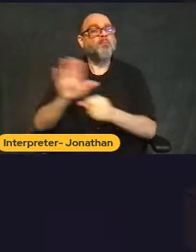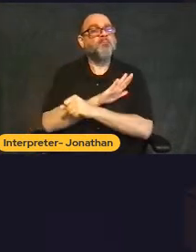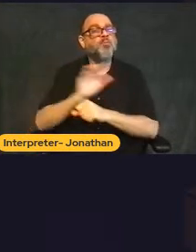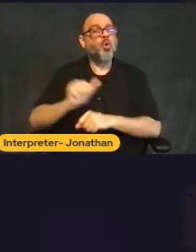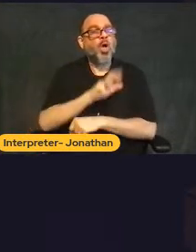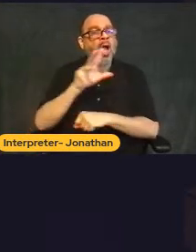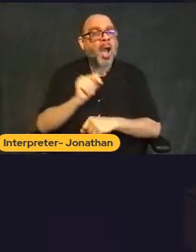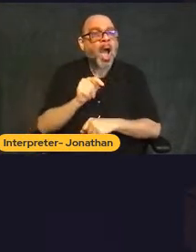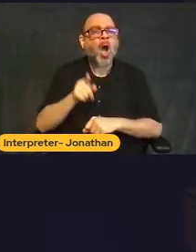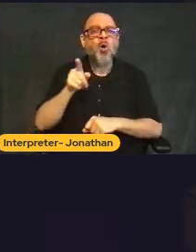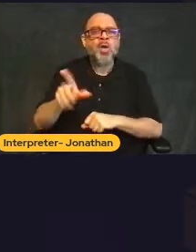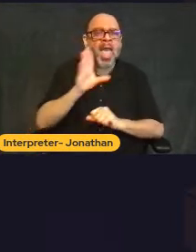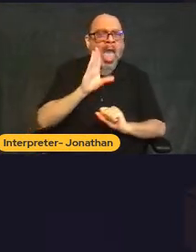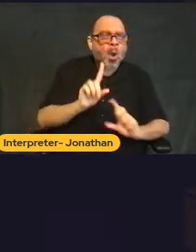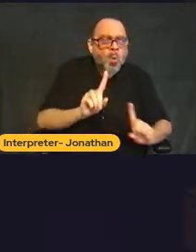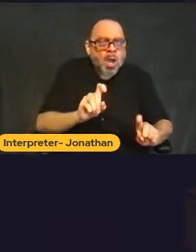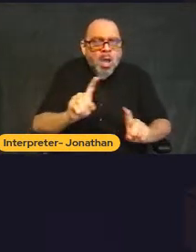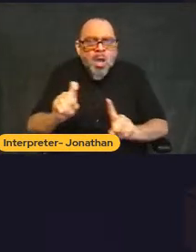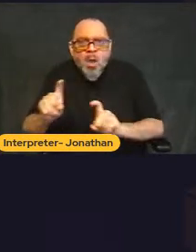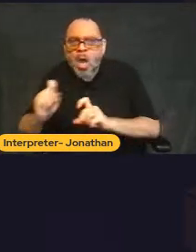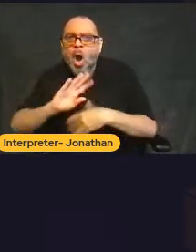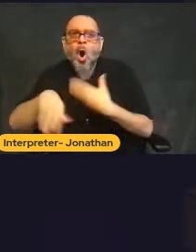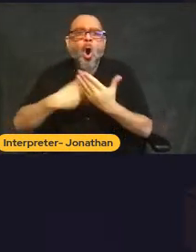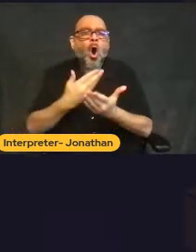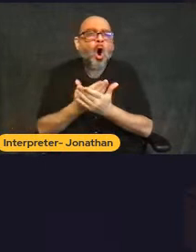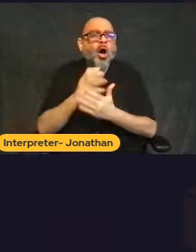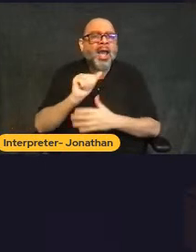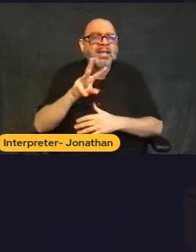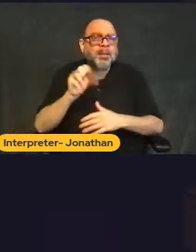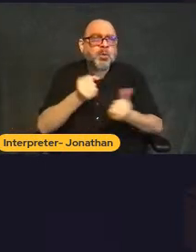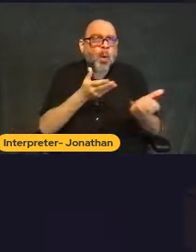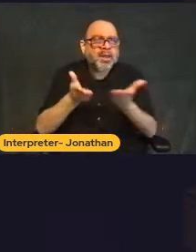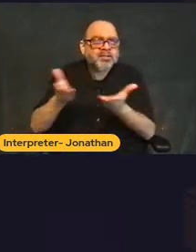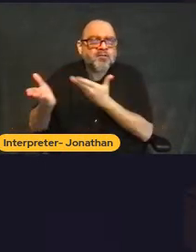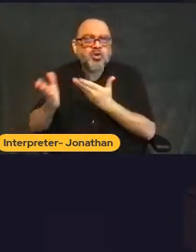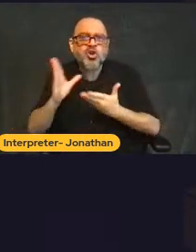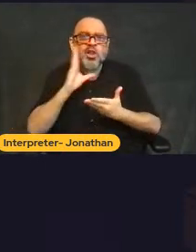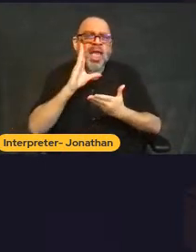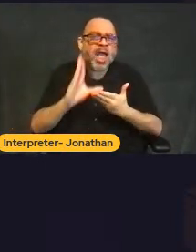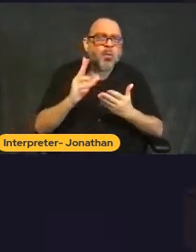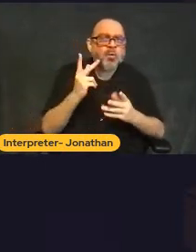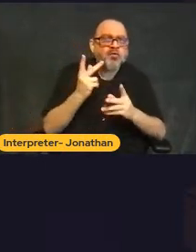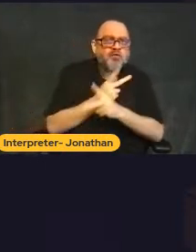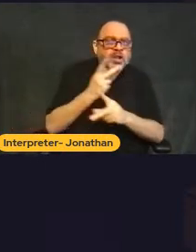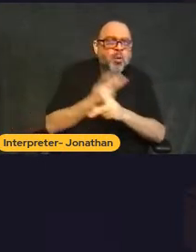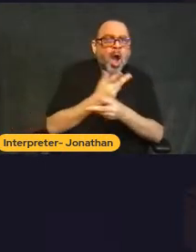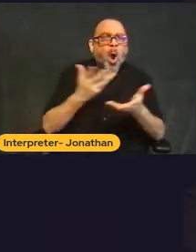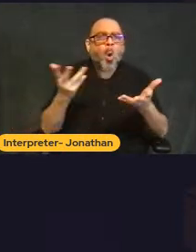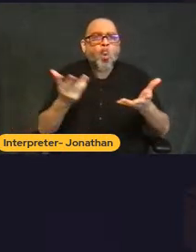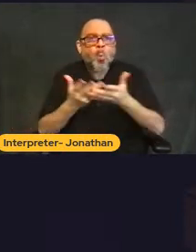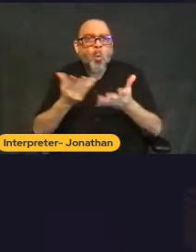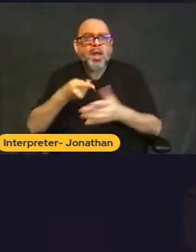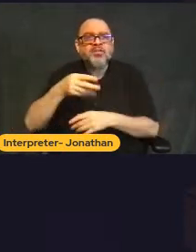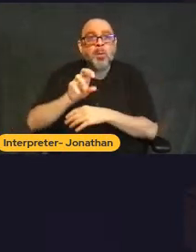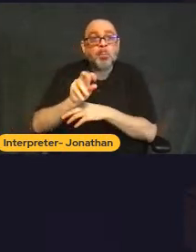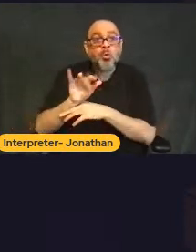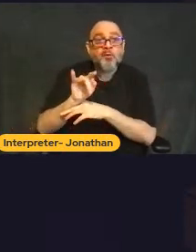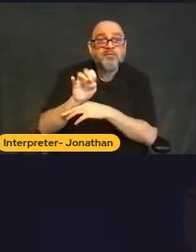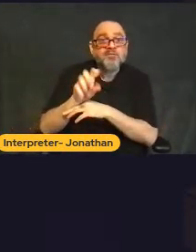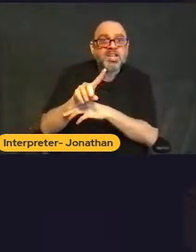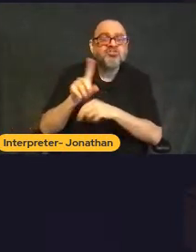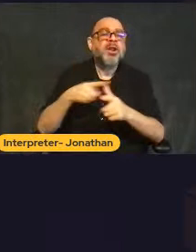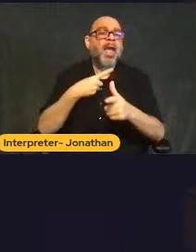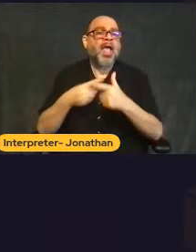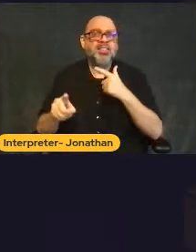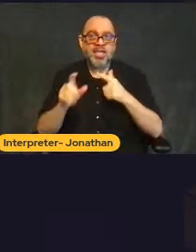and query all supported AWS services. They will figure out what is provisioned, and then it will create you a diagram.